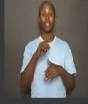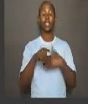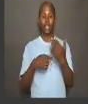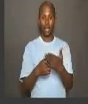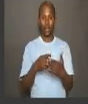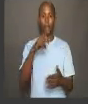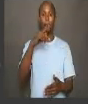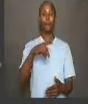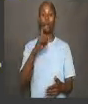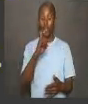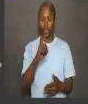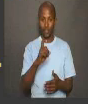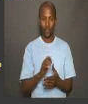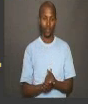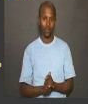of x?